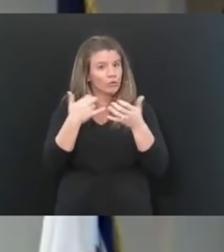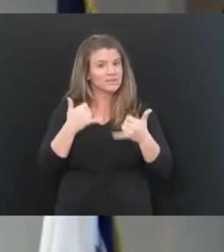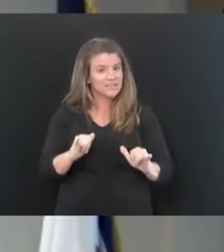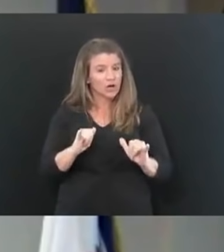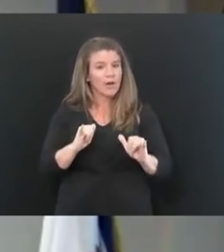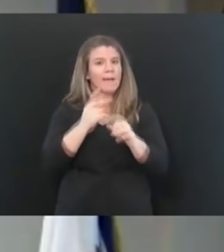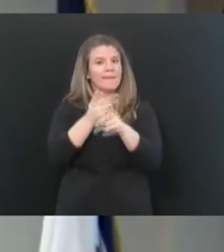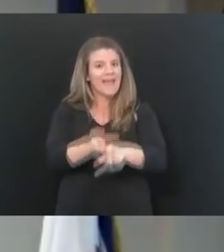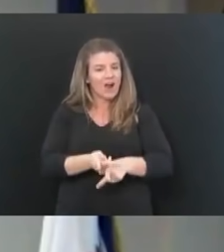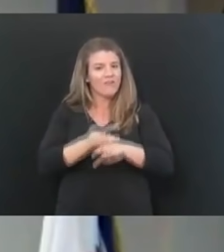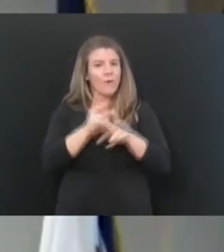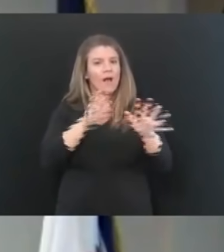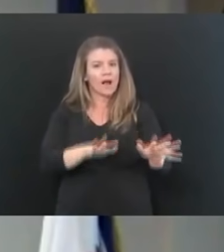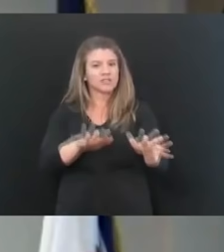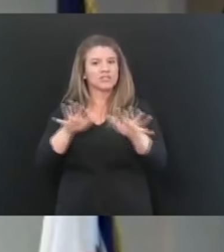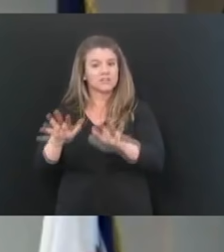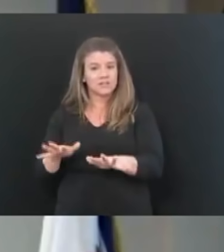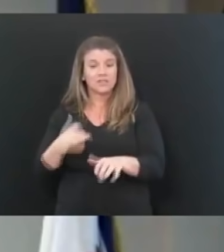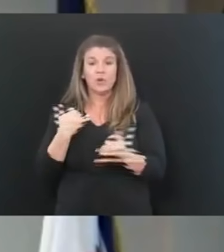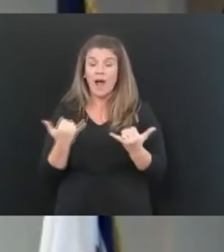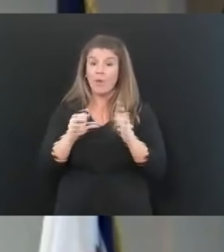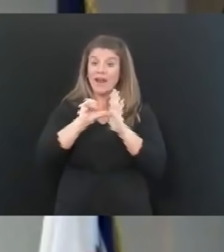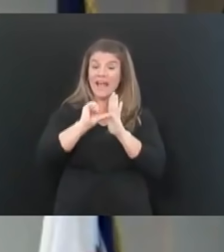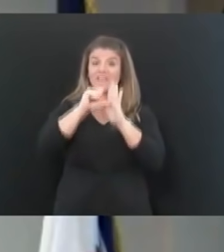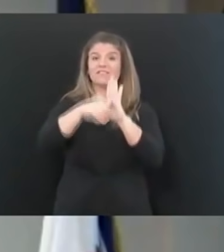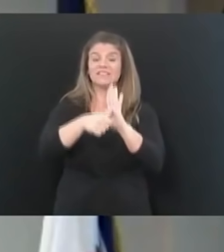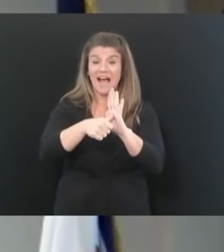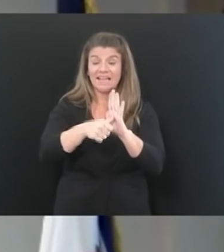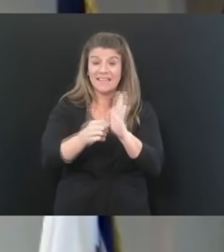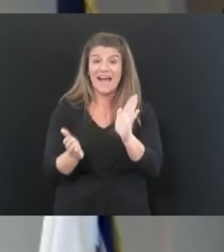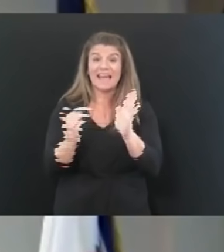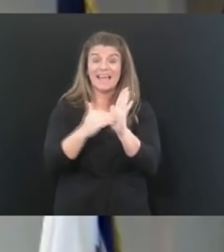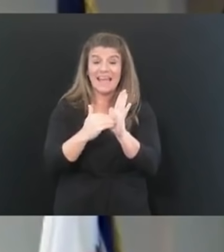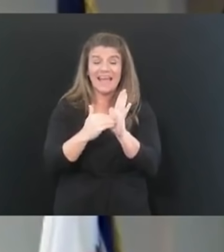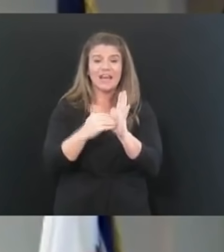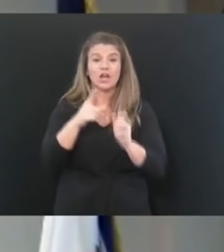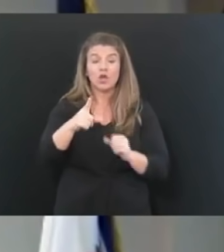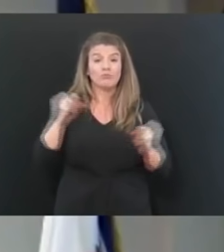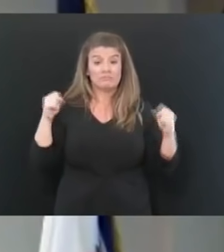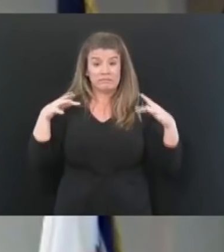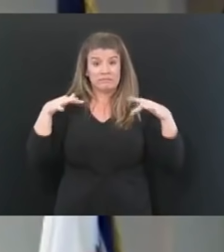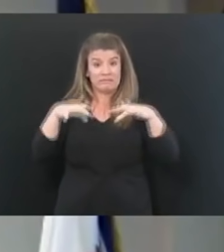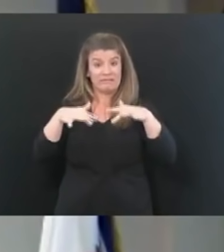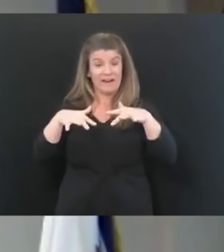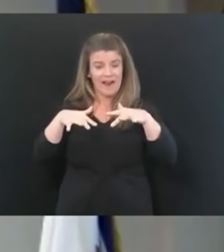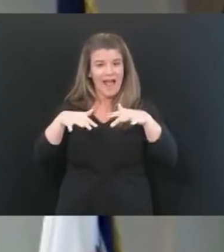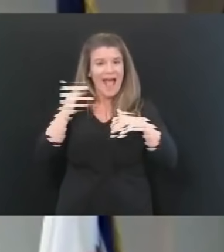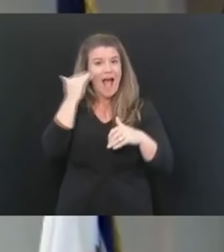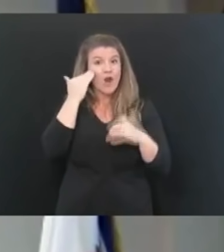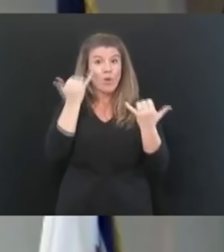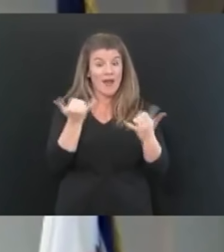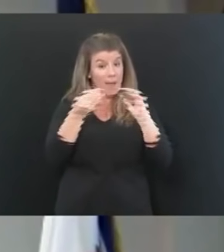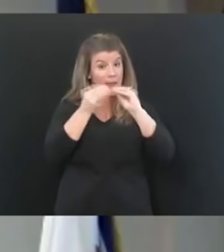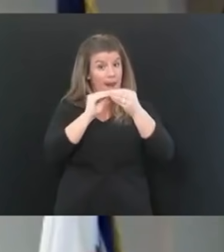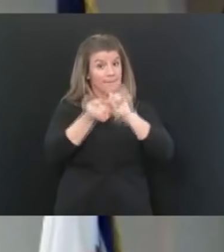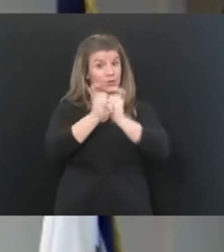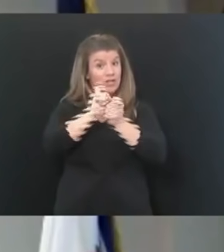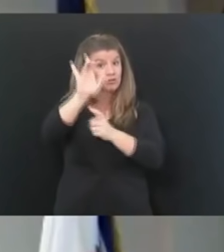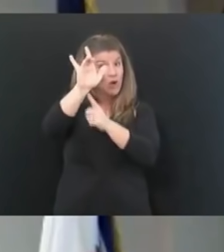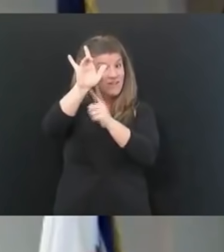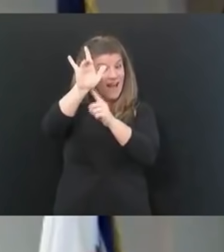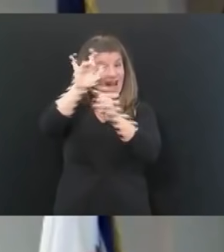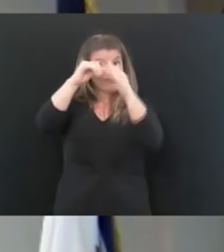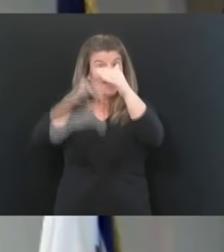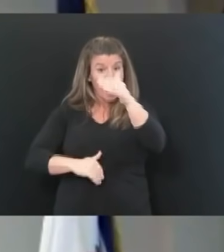approach. So that really reemphasizes the fact that, again, public gatherings, even though they are at 25 or in hotspot